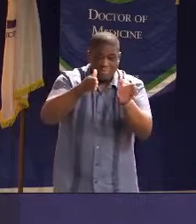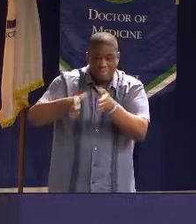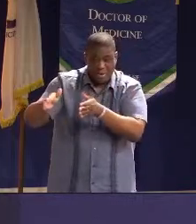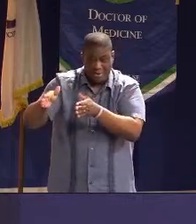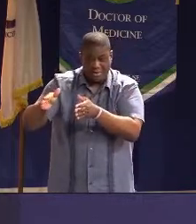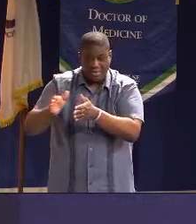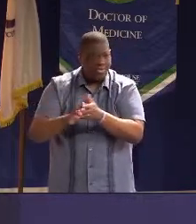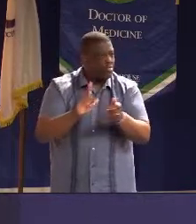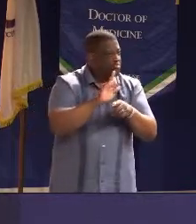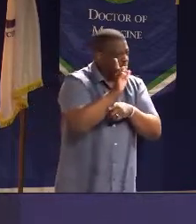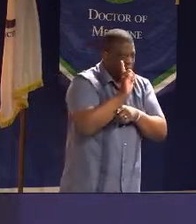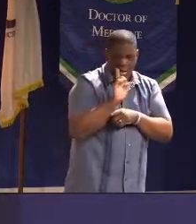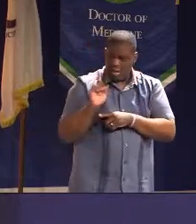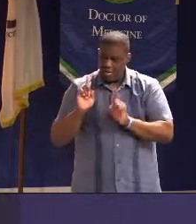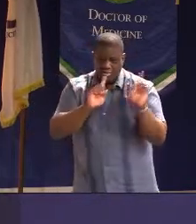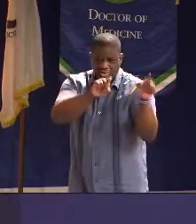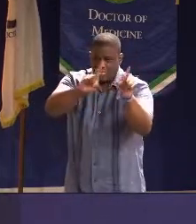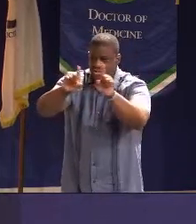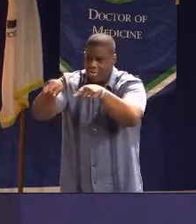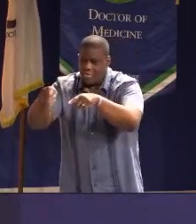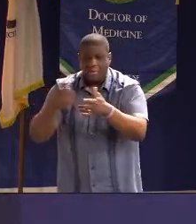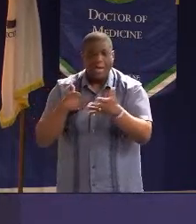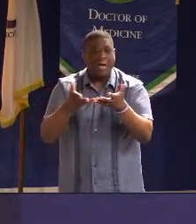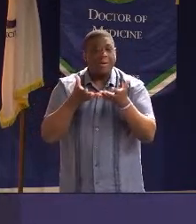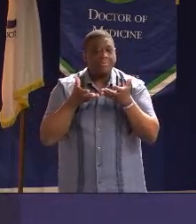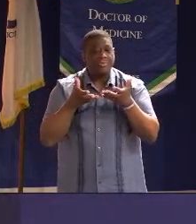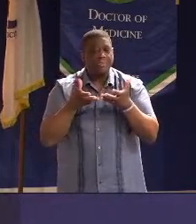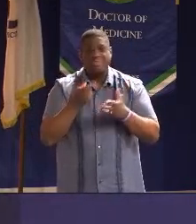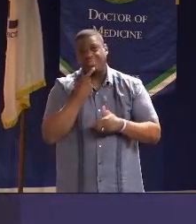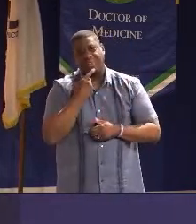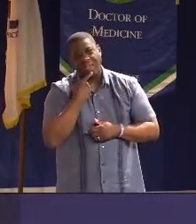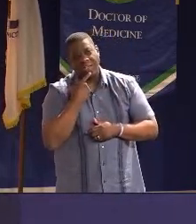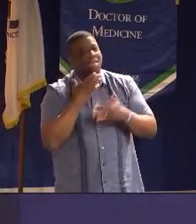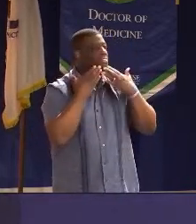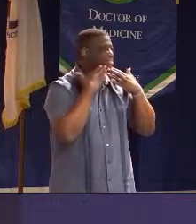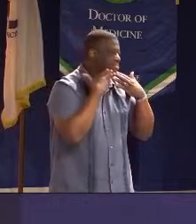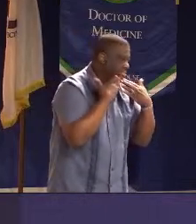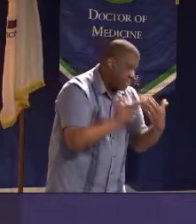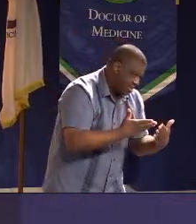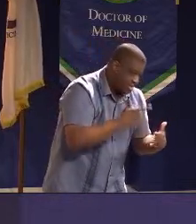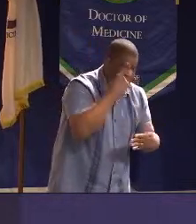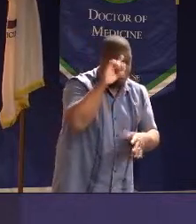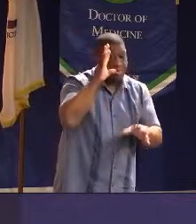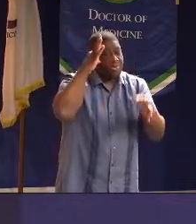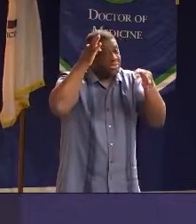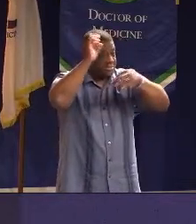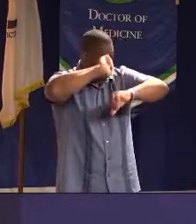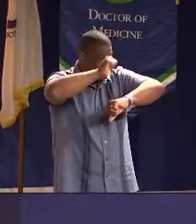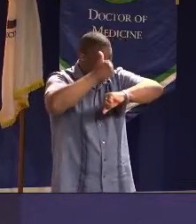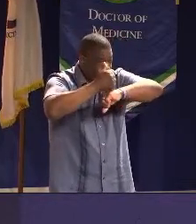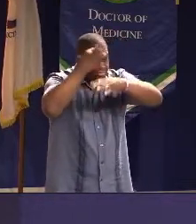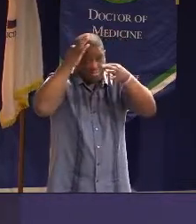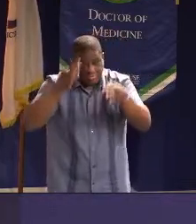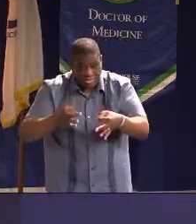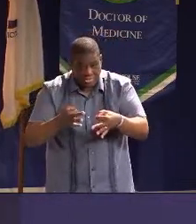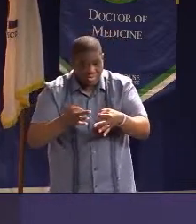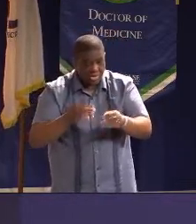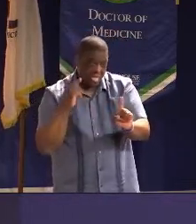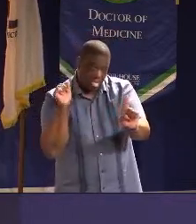you will continue your journey, I return to gratitude. Gratitude for your decision to pursue medicine and